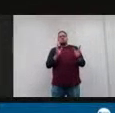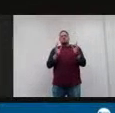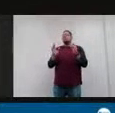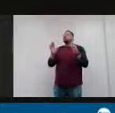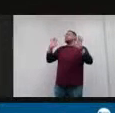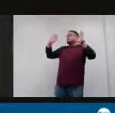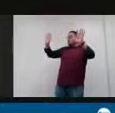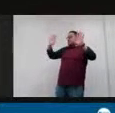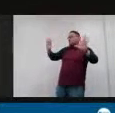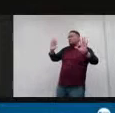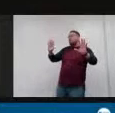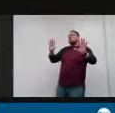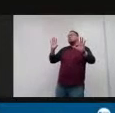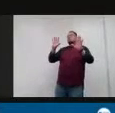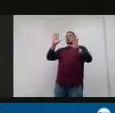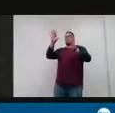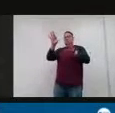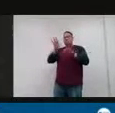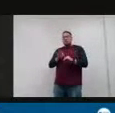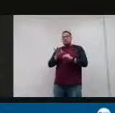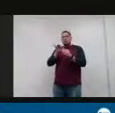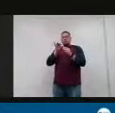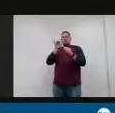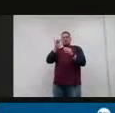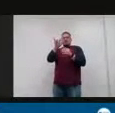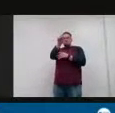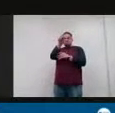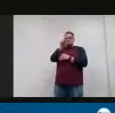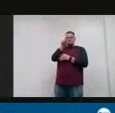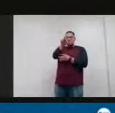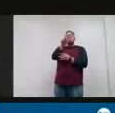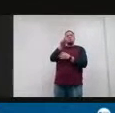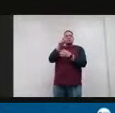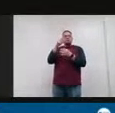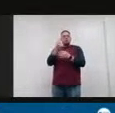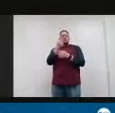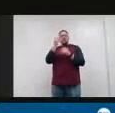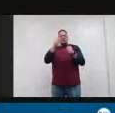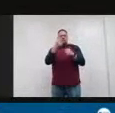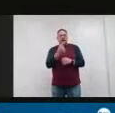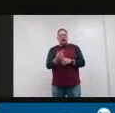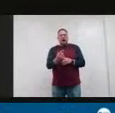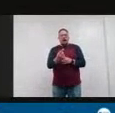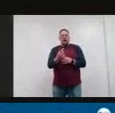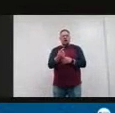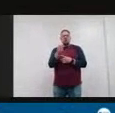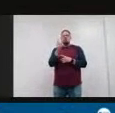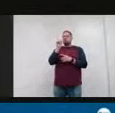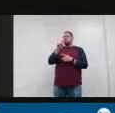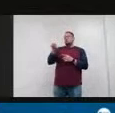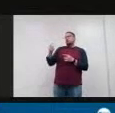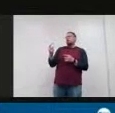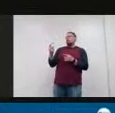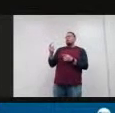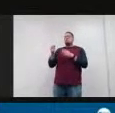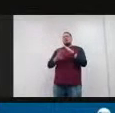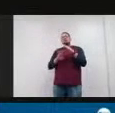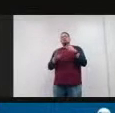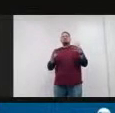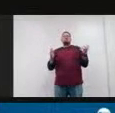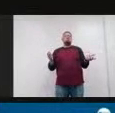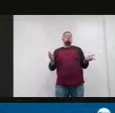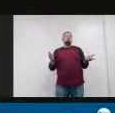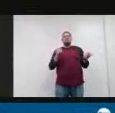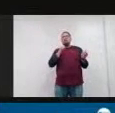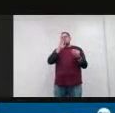to specify that in that bullet point, that because somebody can say you should just basically not